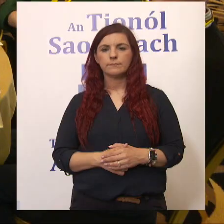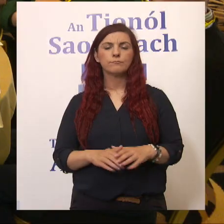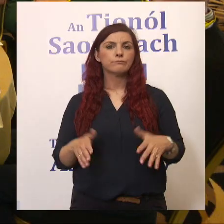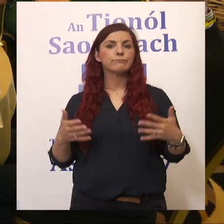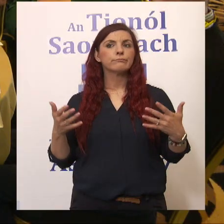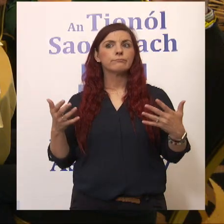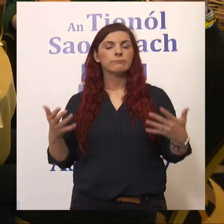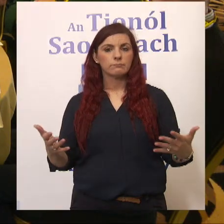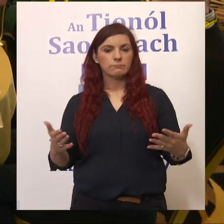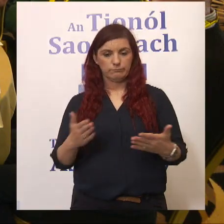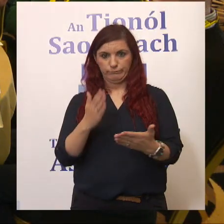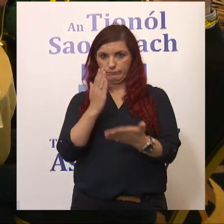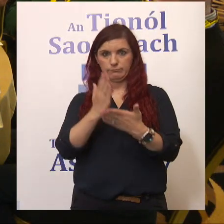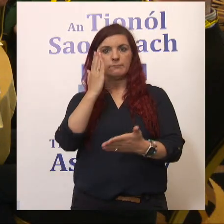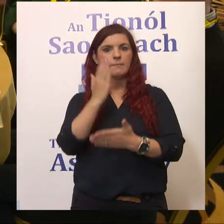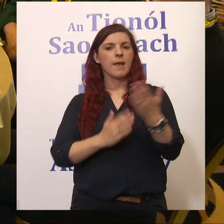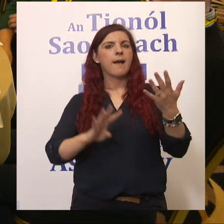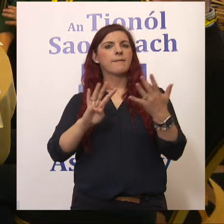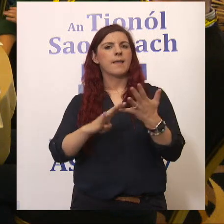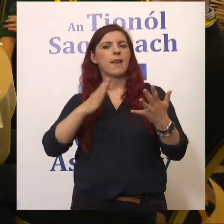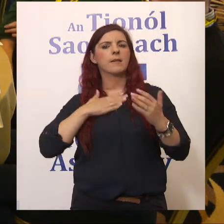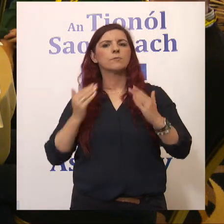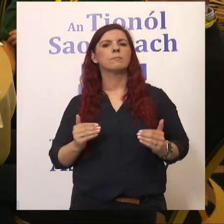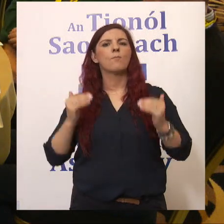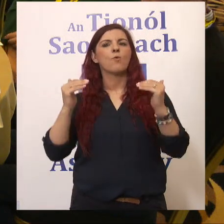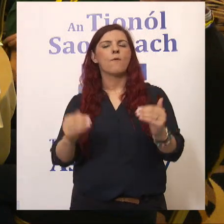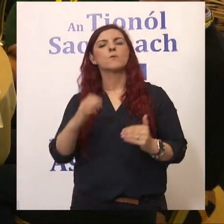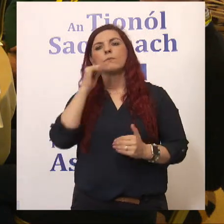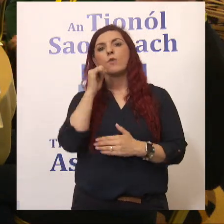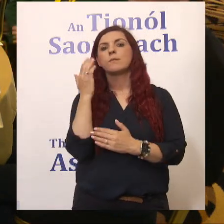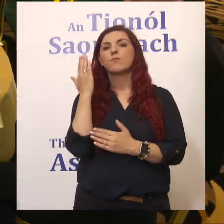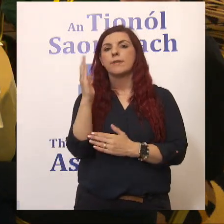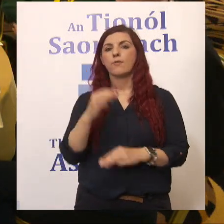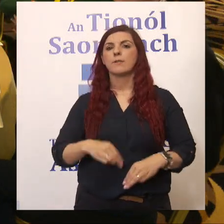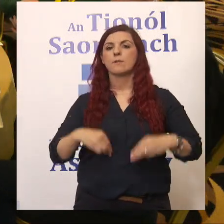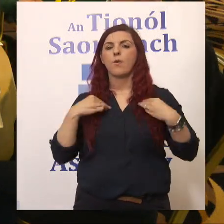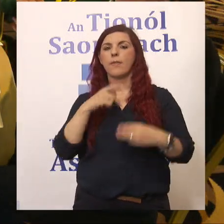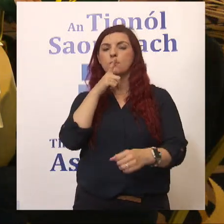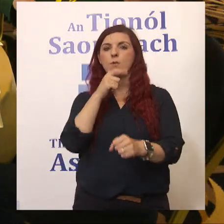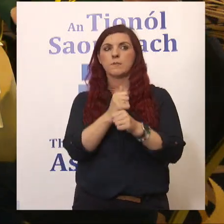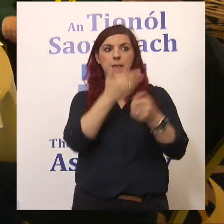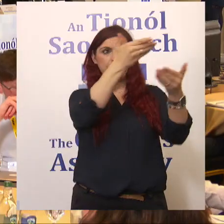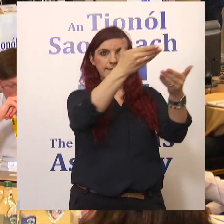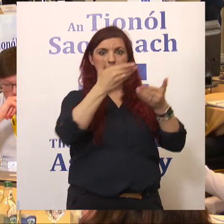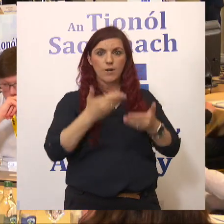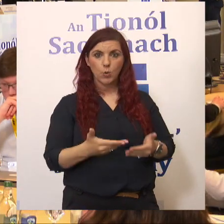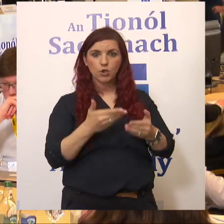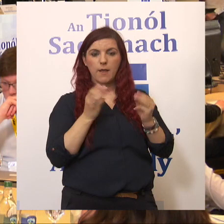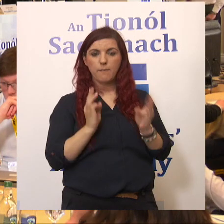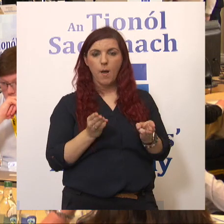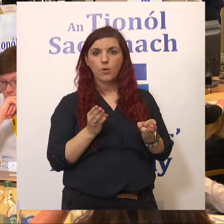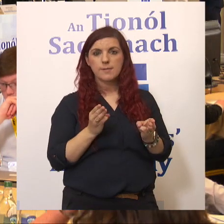At 9:30, we'd now like to move on to our first presentation, and it's on the devolution of new powers,